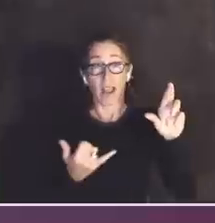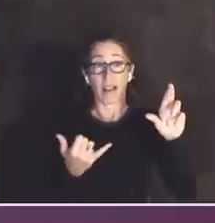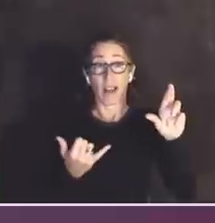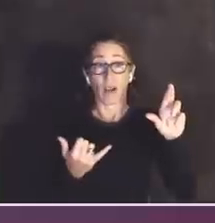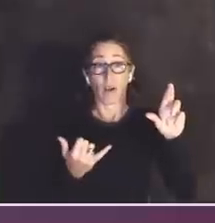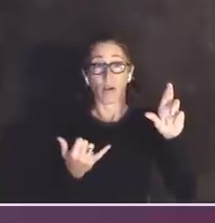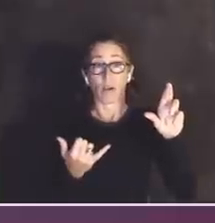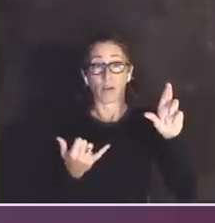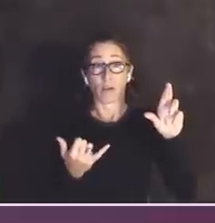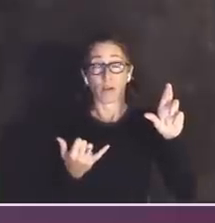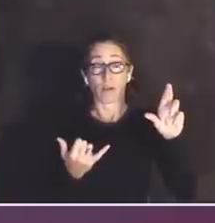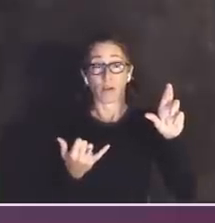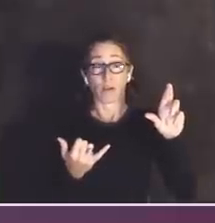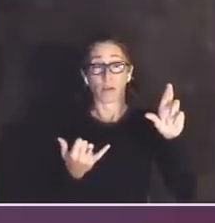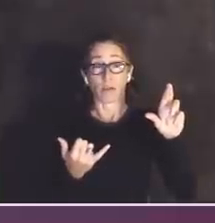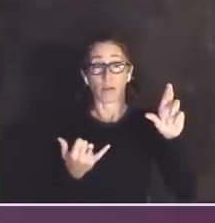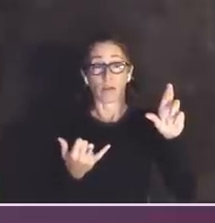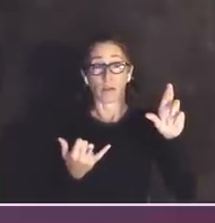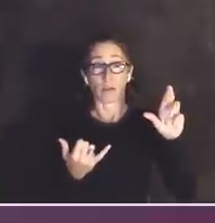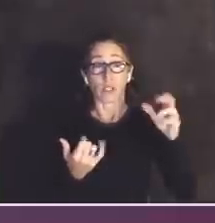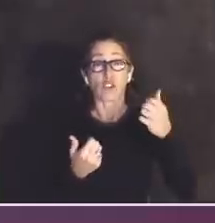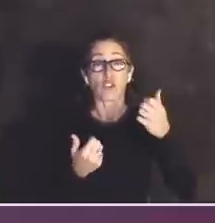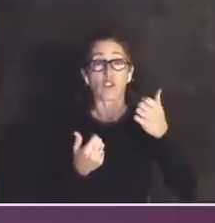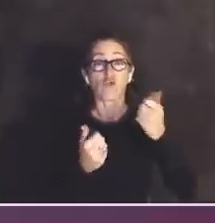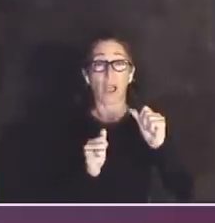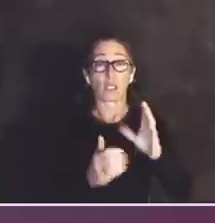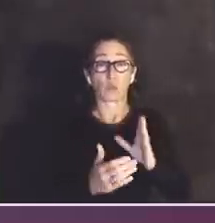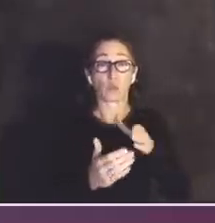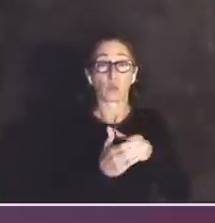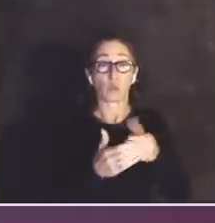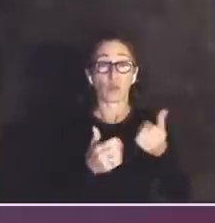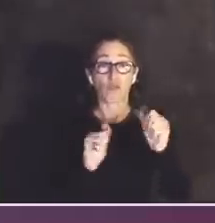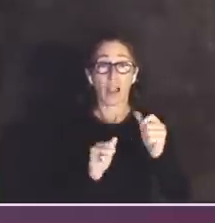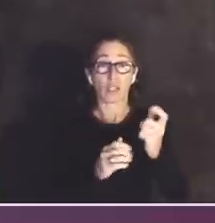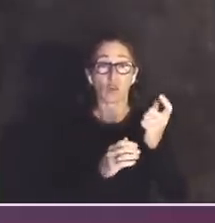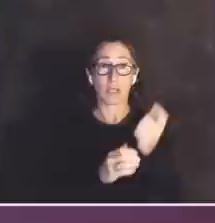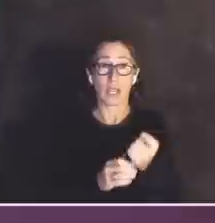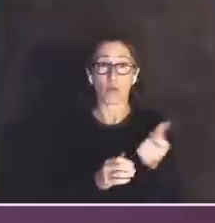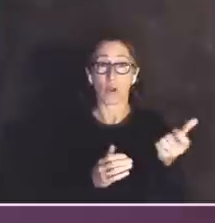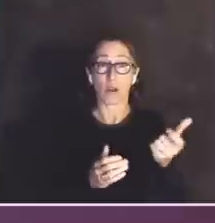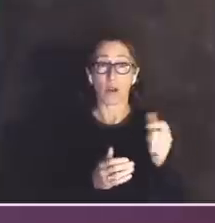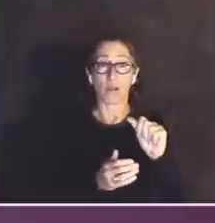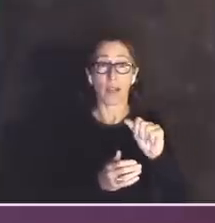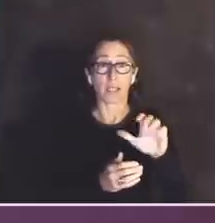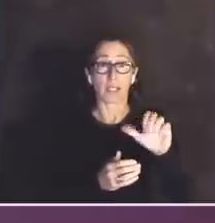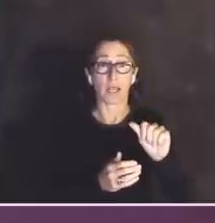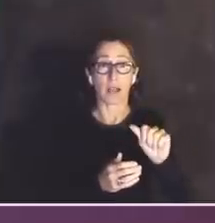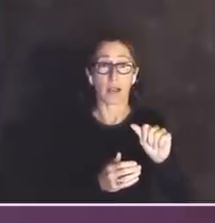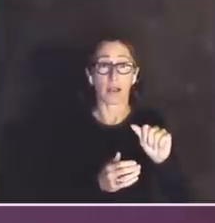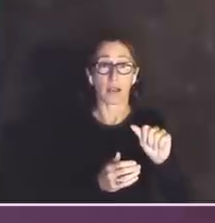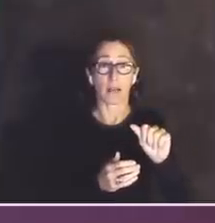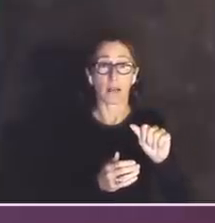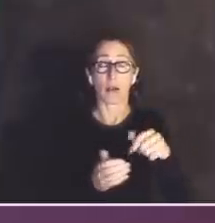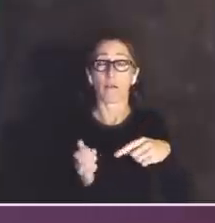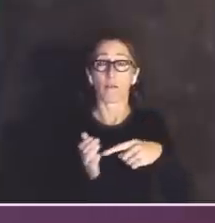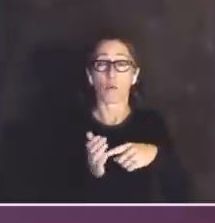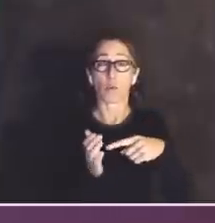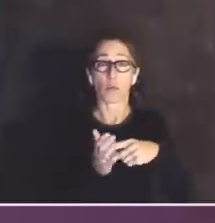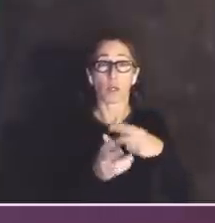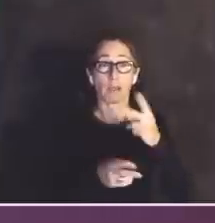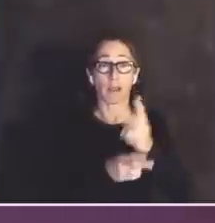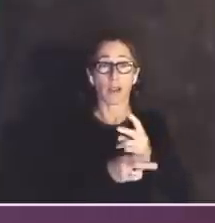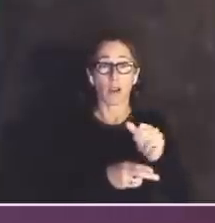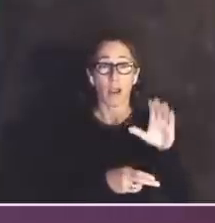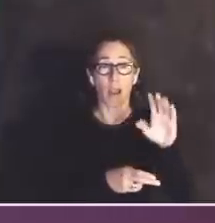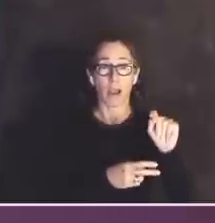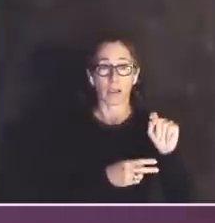trying to sue to get rid of the Affordable Care Act. Because you see, from the time he